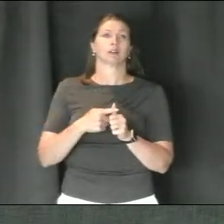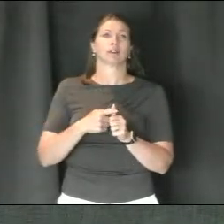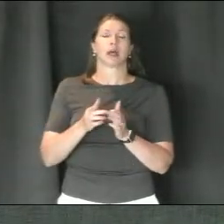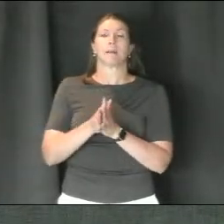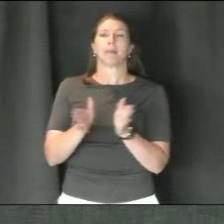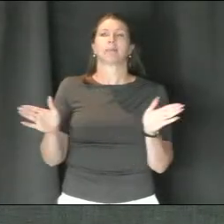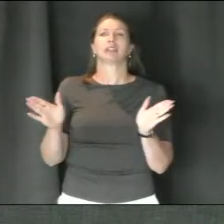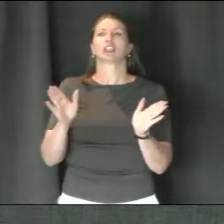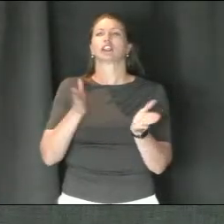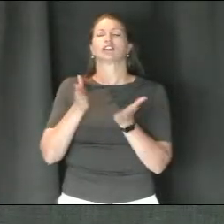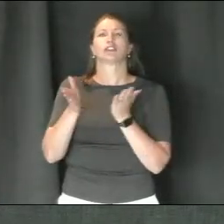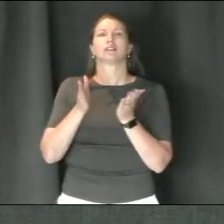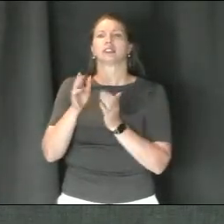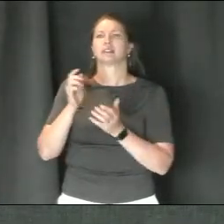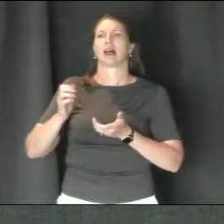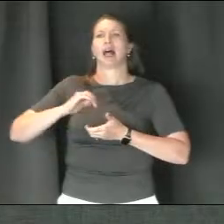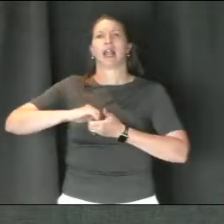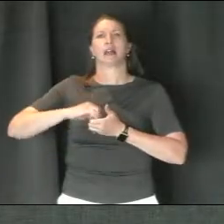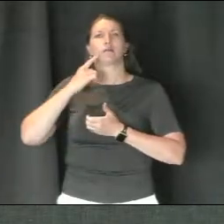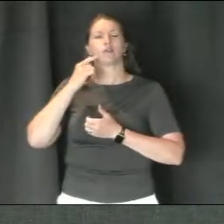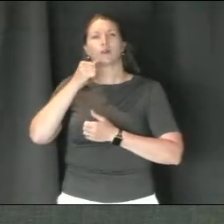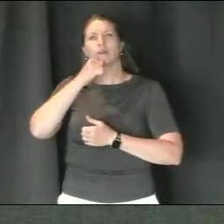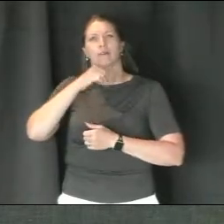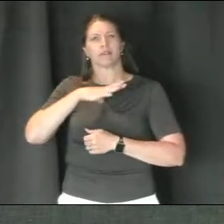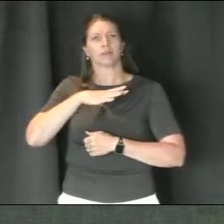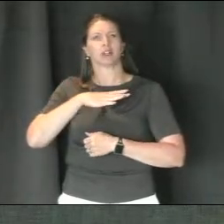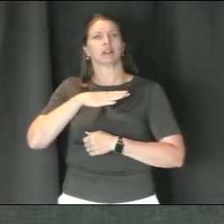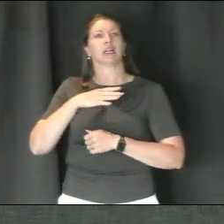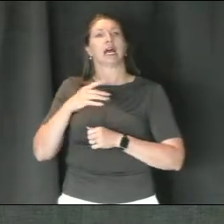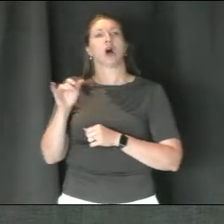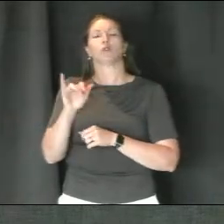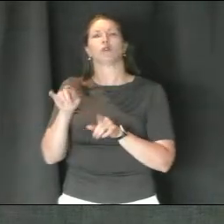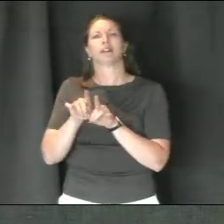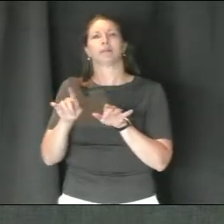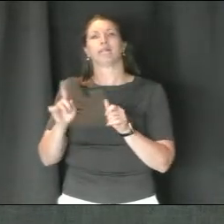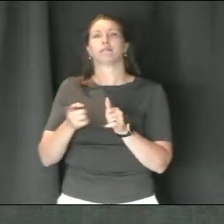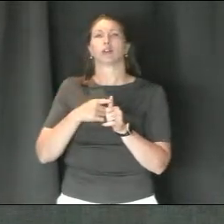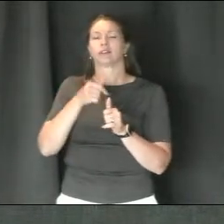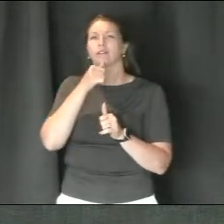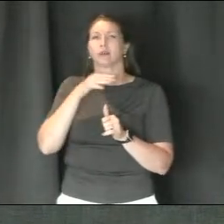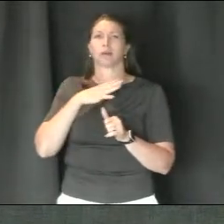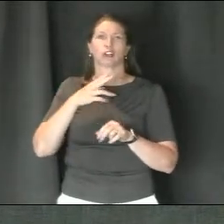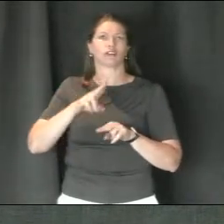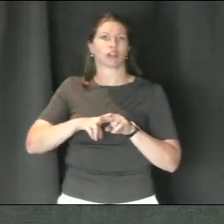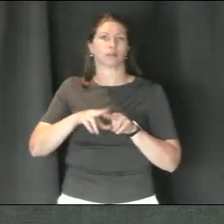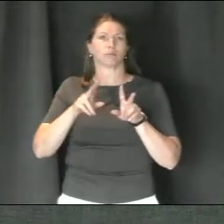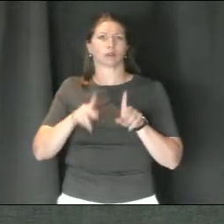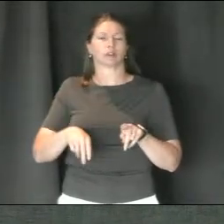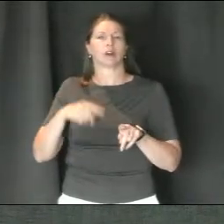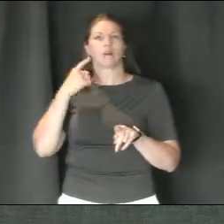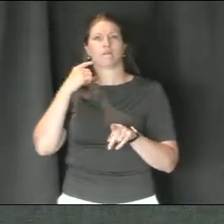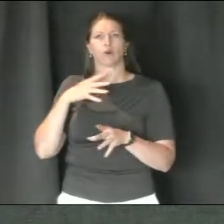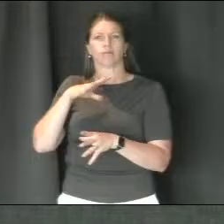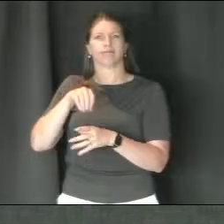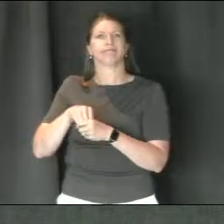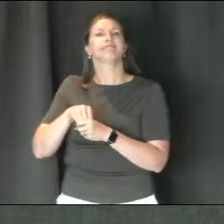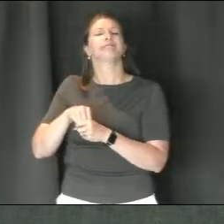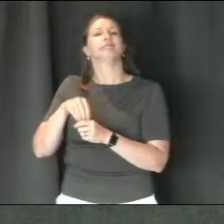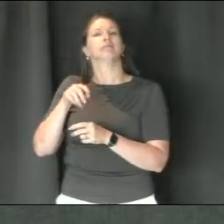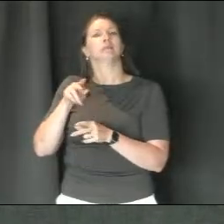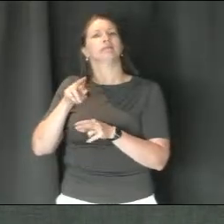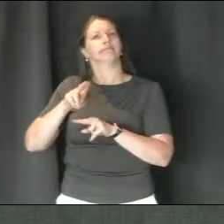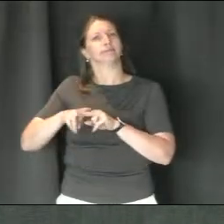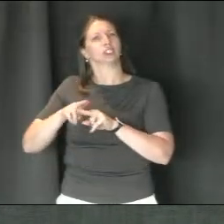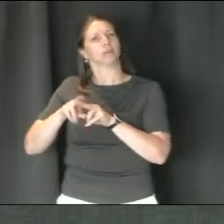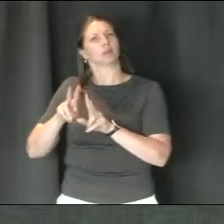Women in Newfoundland and Labrador, and served as the first female chairperson of the Provincial Advisory Council on Aging and Seniors. She